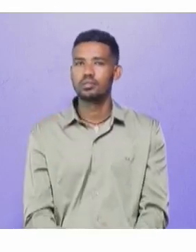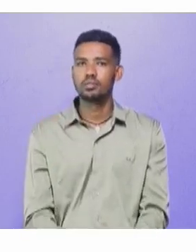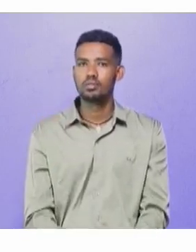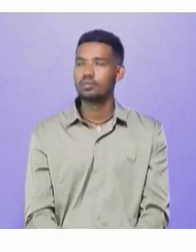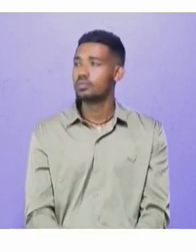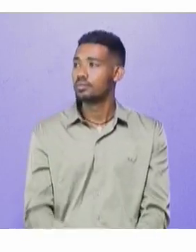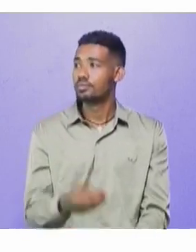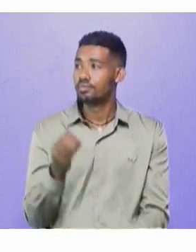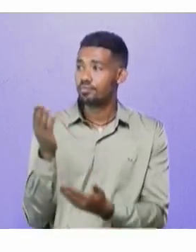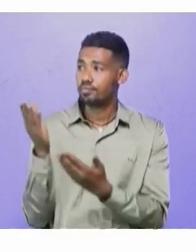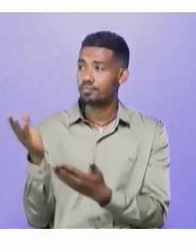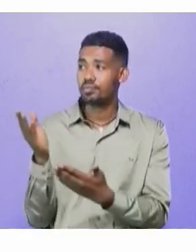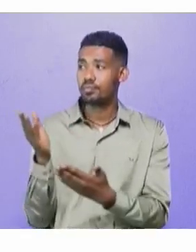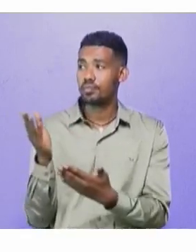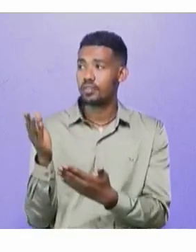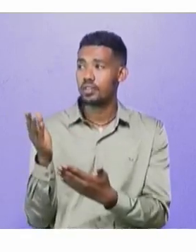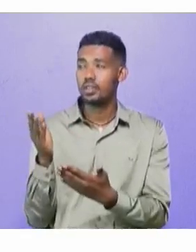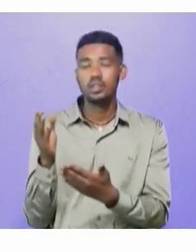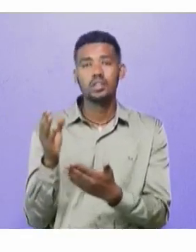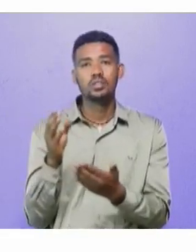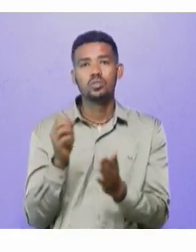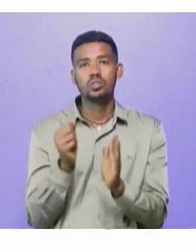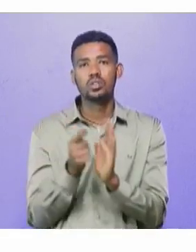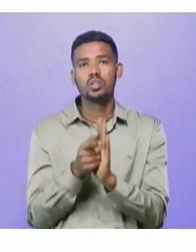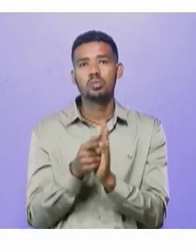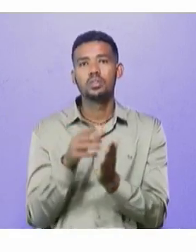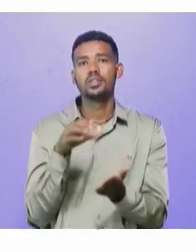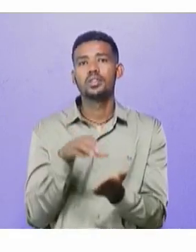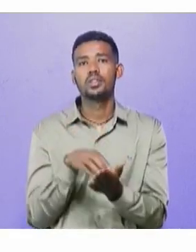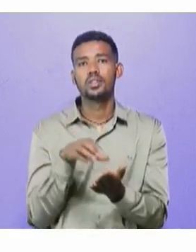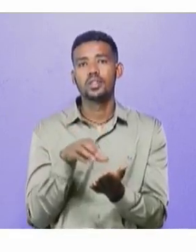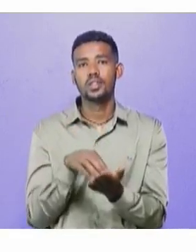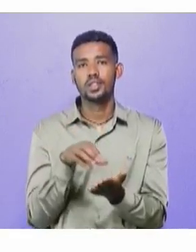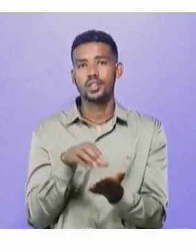Here is city,